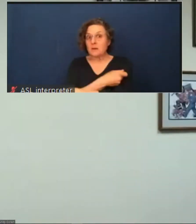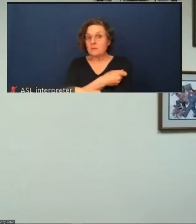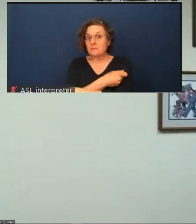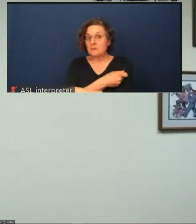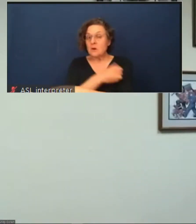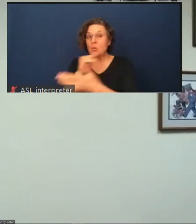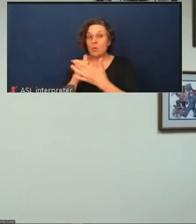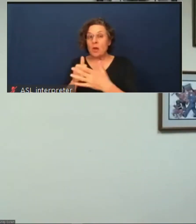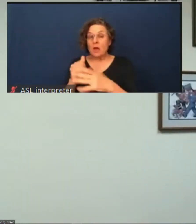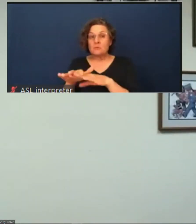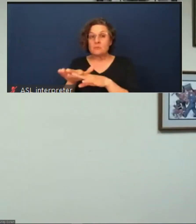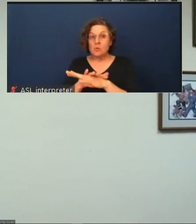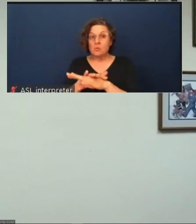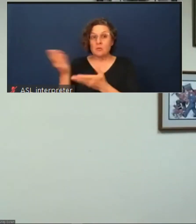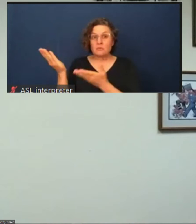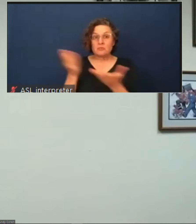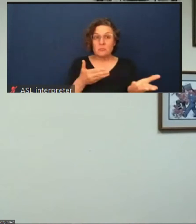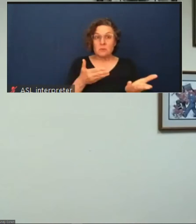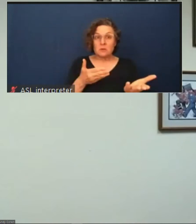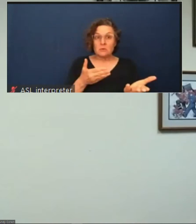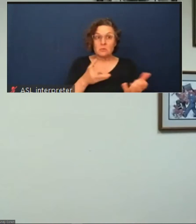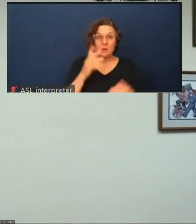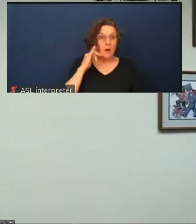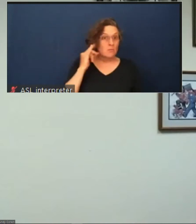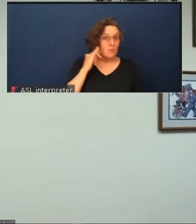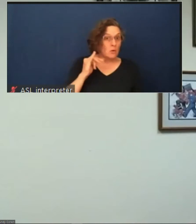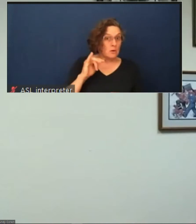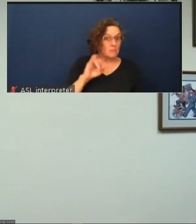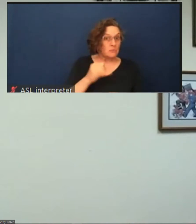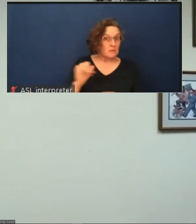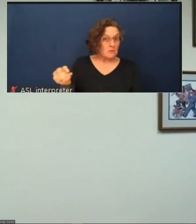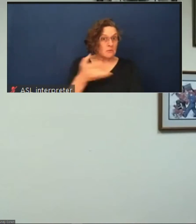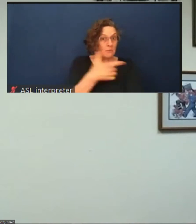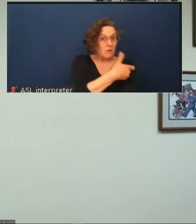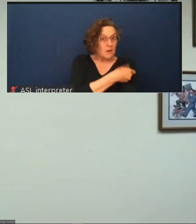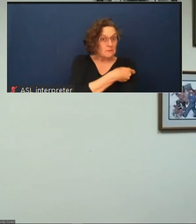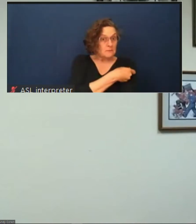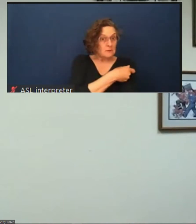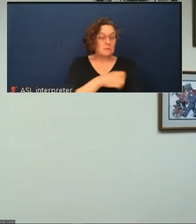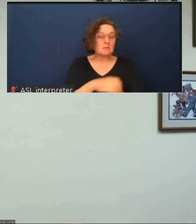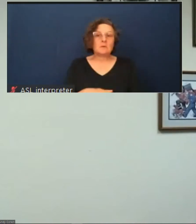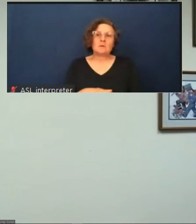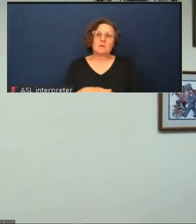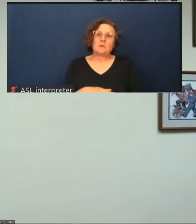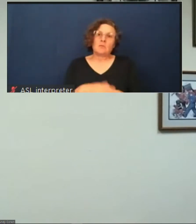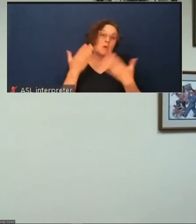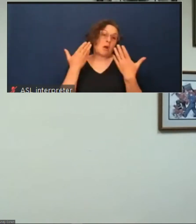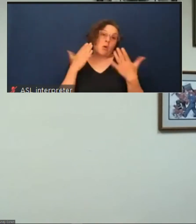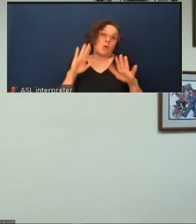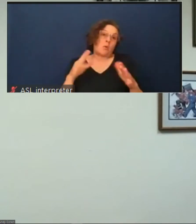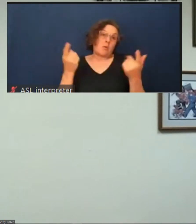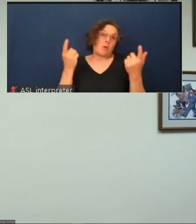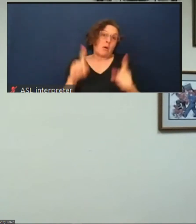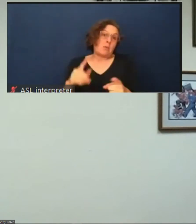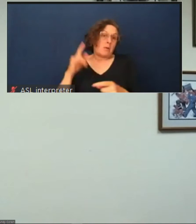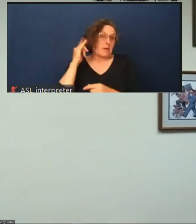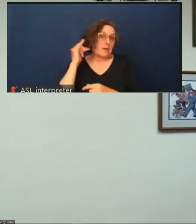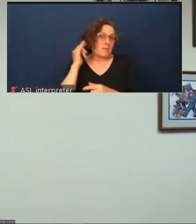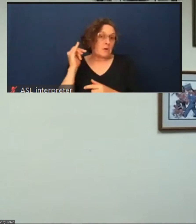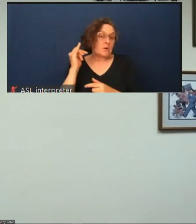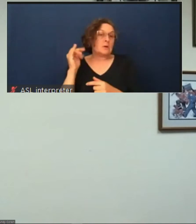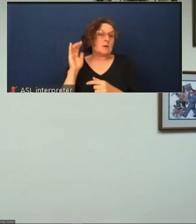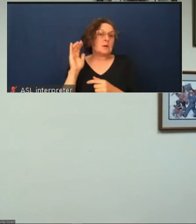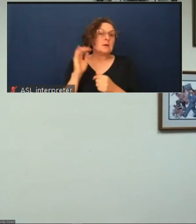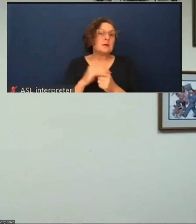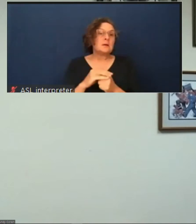Well, I don't know how that will affect how it comes out in California. It sounds like a